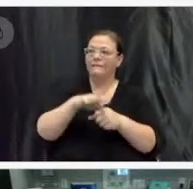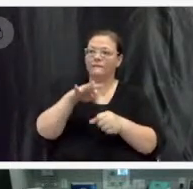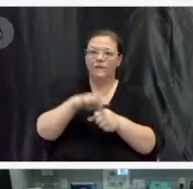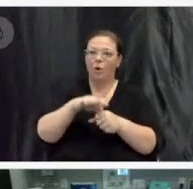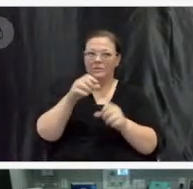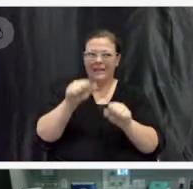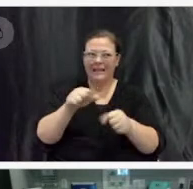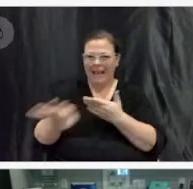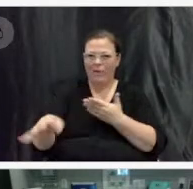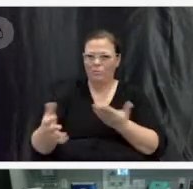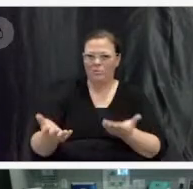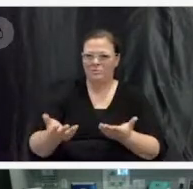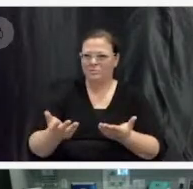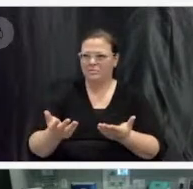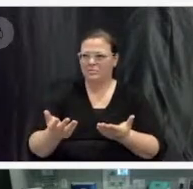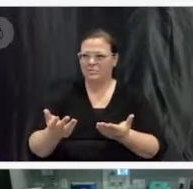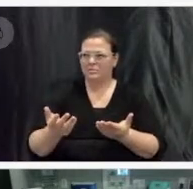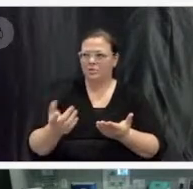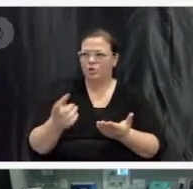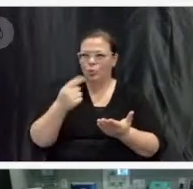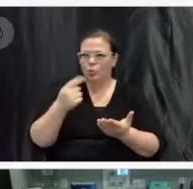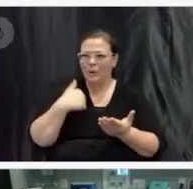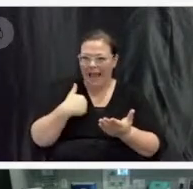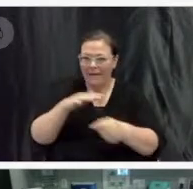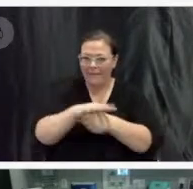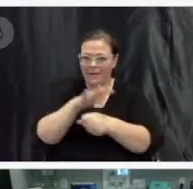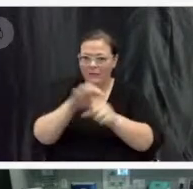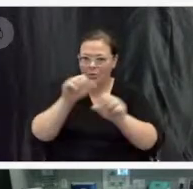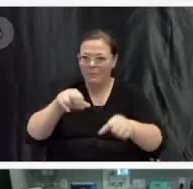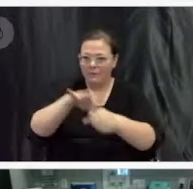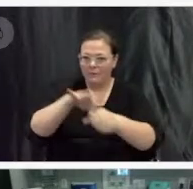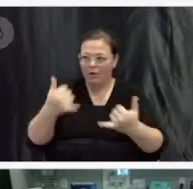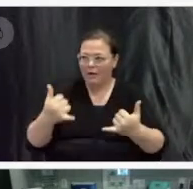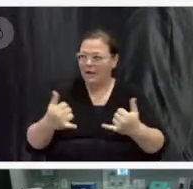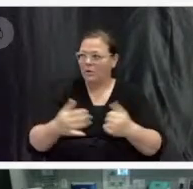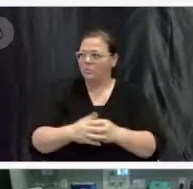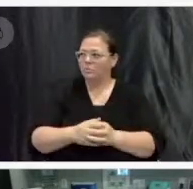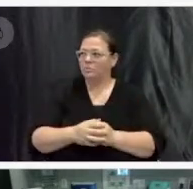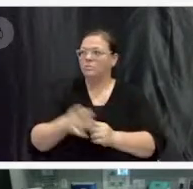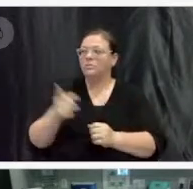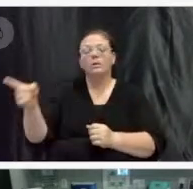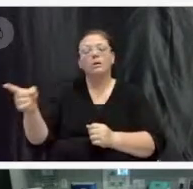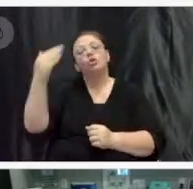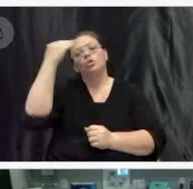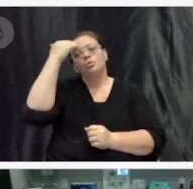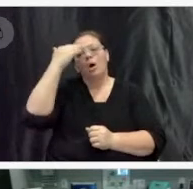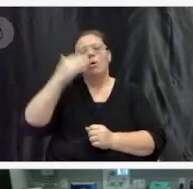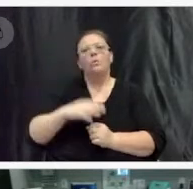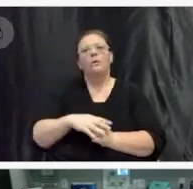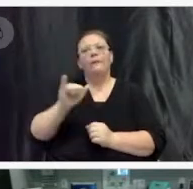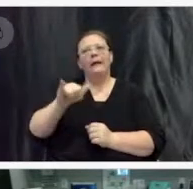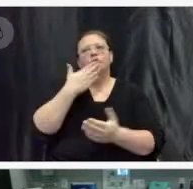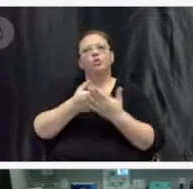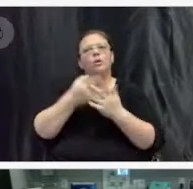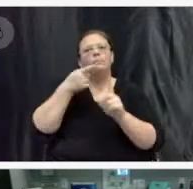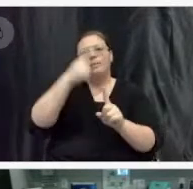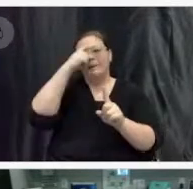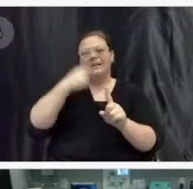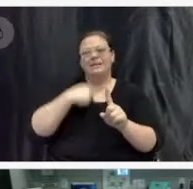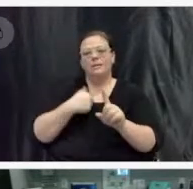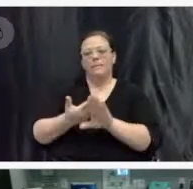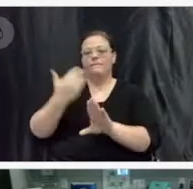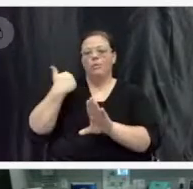count? We don't have enough to do a vote right now. You know, and that's a good point, because we had